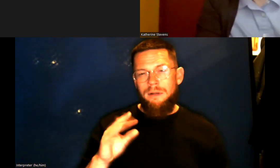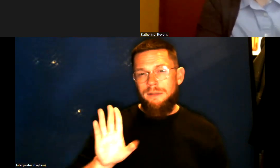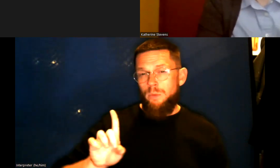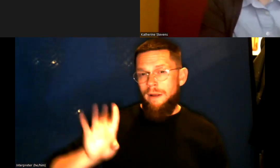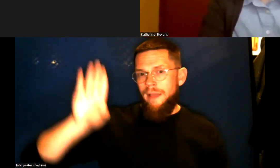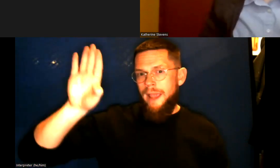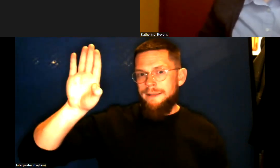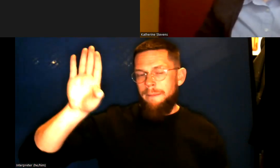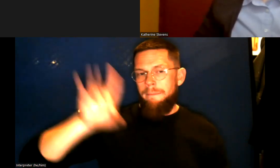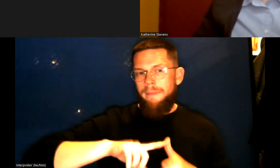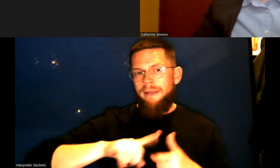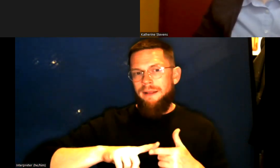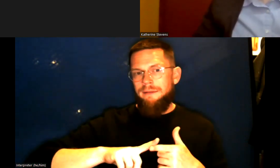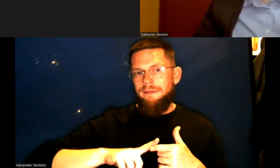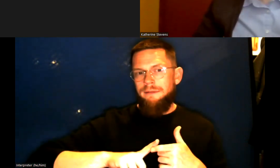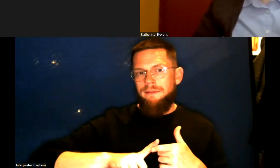posting